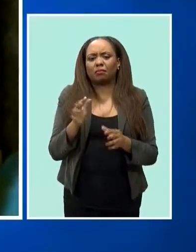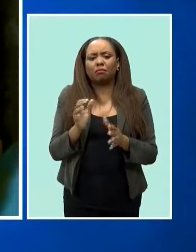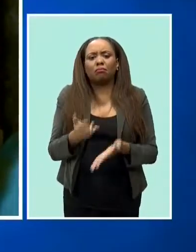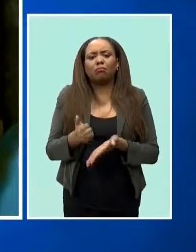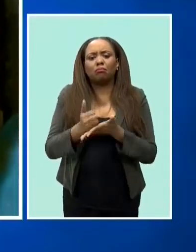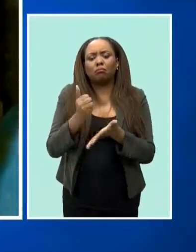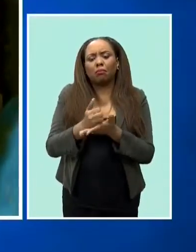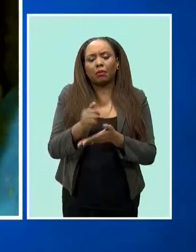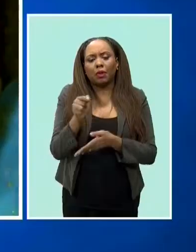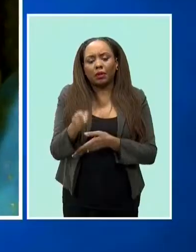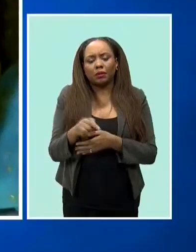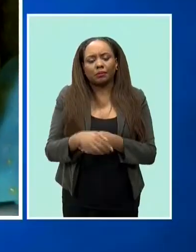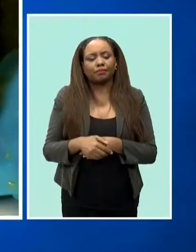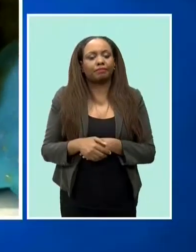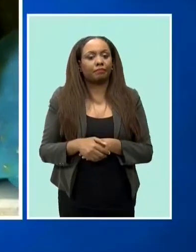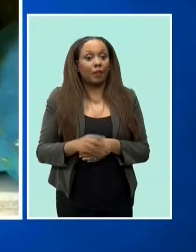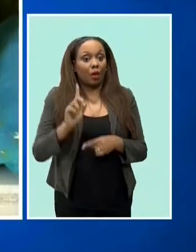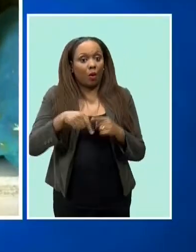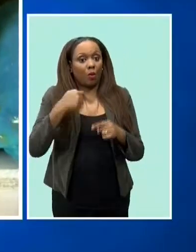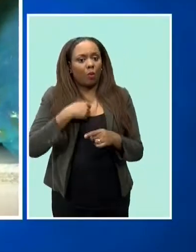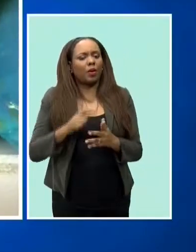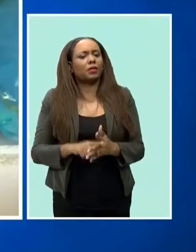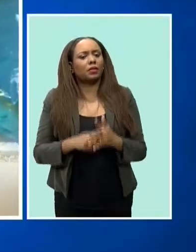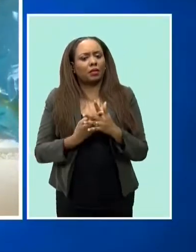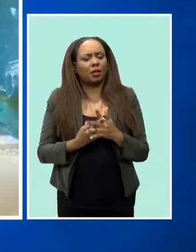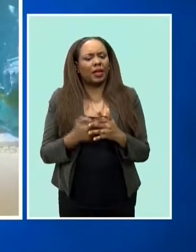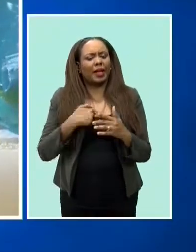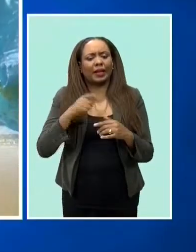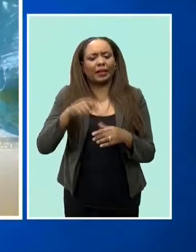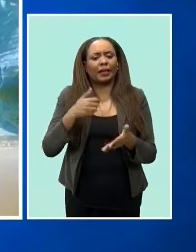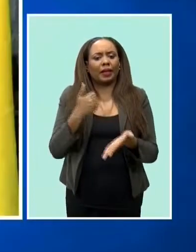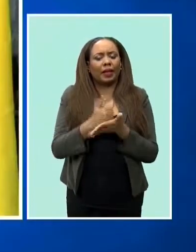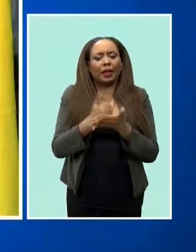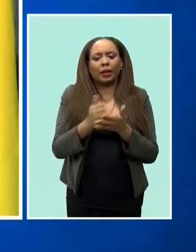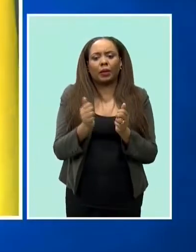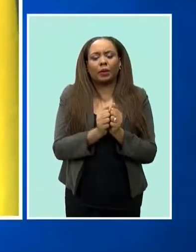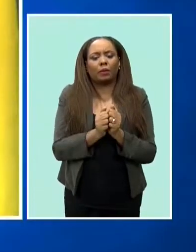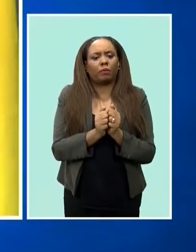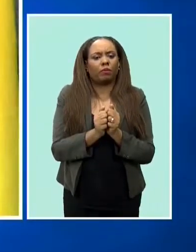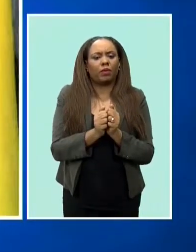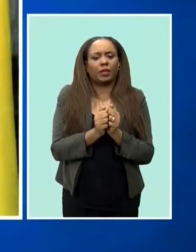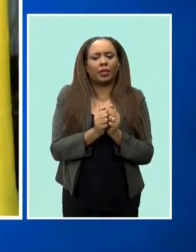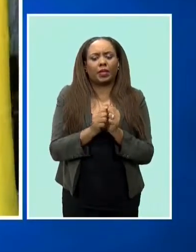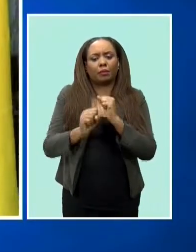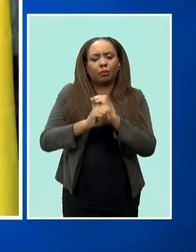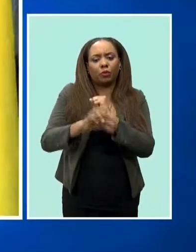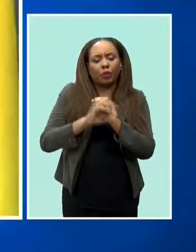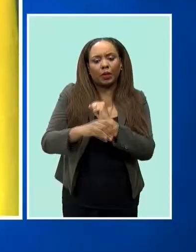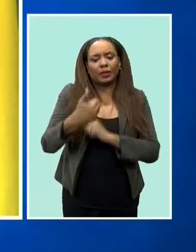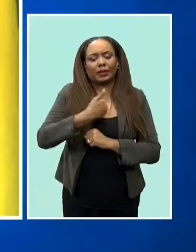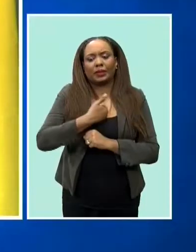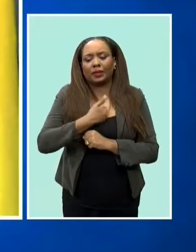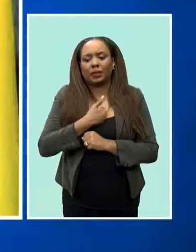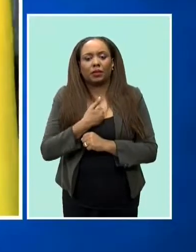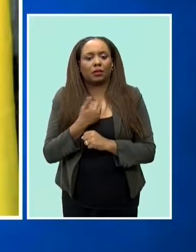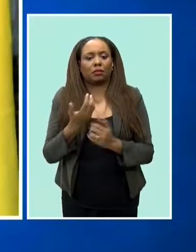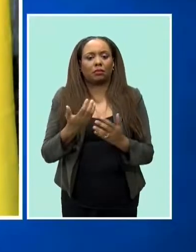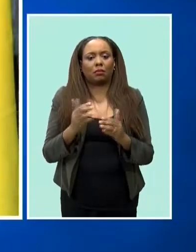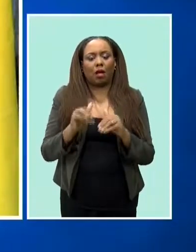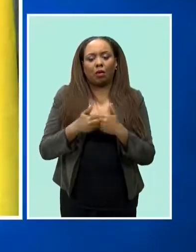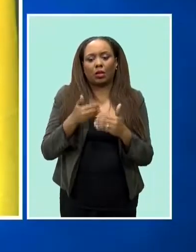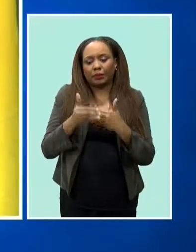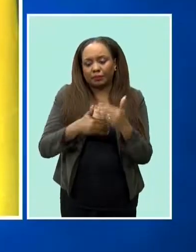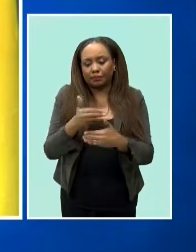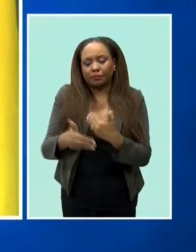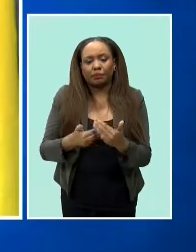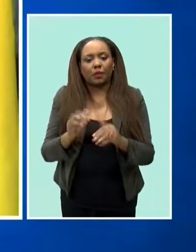started out, I needed help with getting signage and, you know, just basically knowing how to proceed with running a